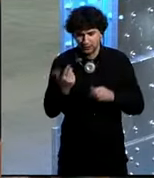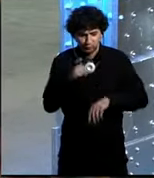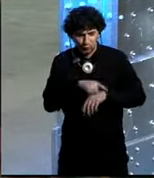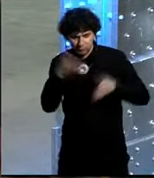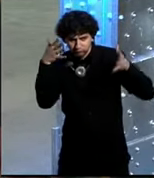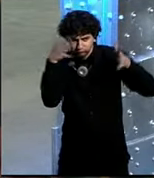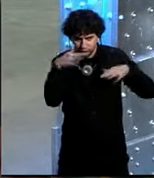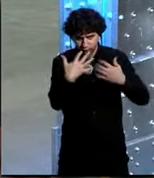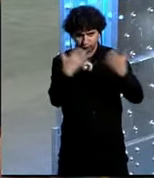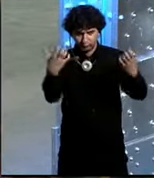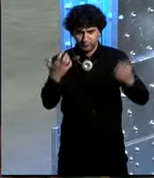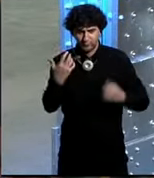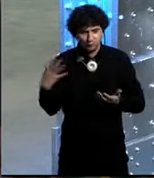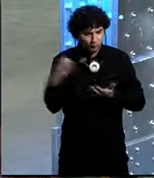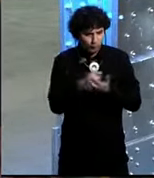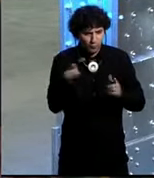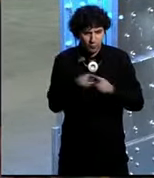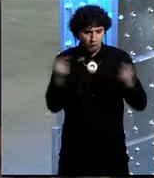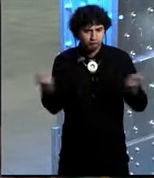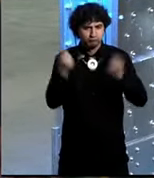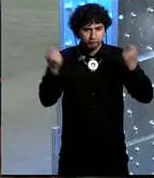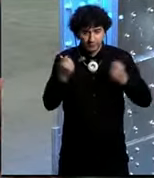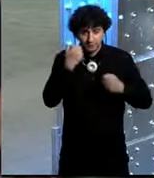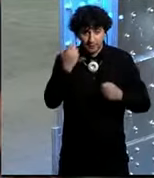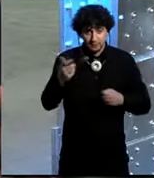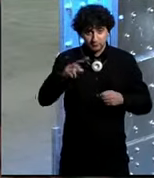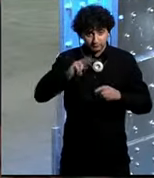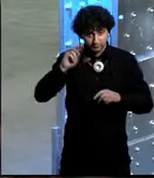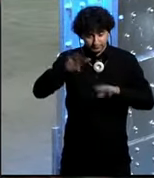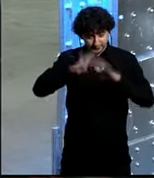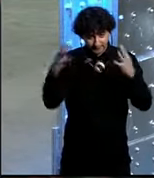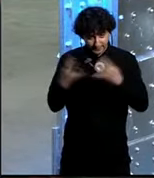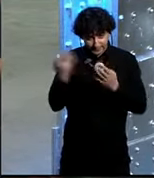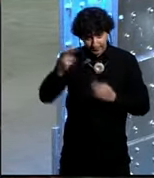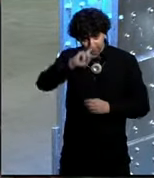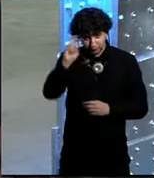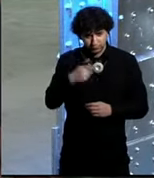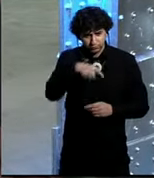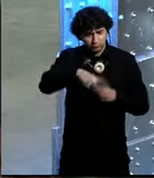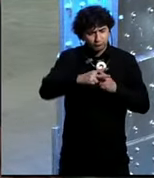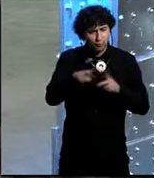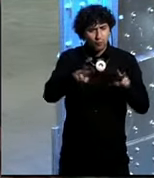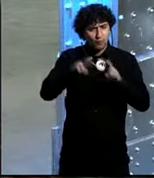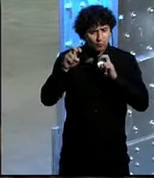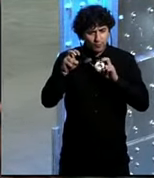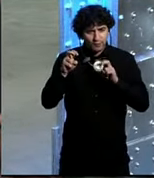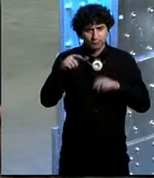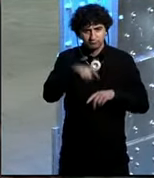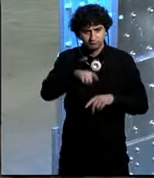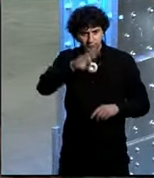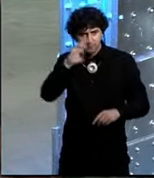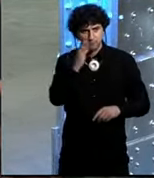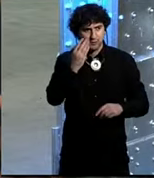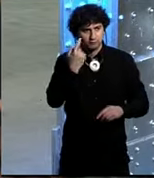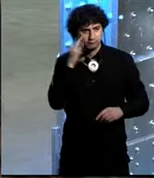watched, we've seen social issues on TV, on many places, but not on transmedia yet. And this is a new tool